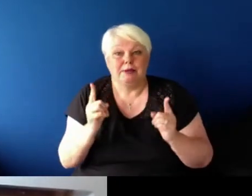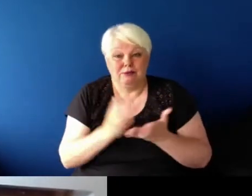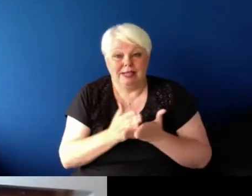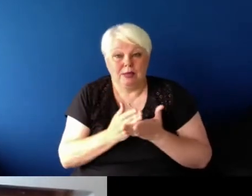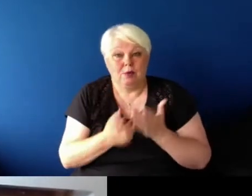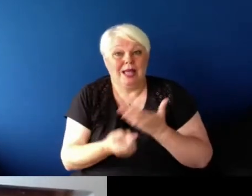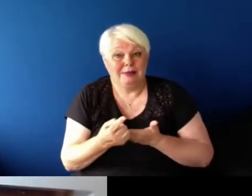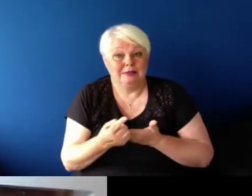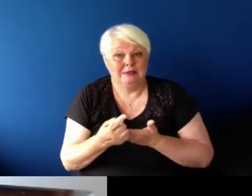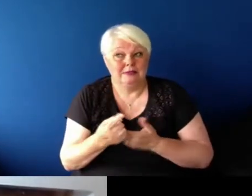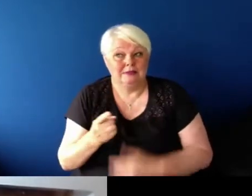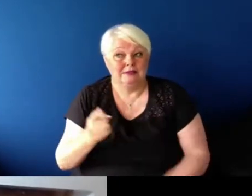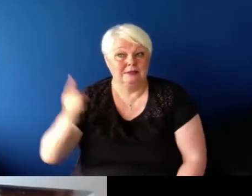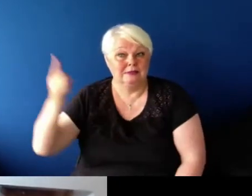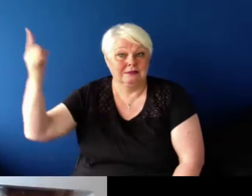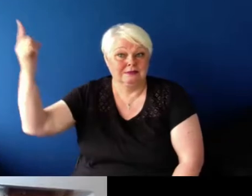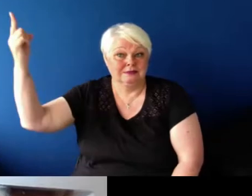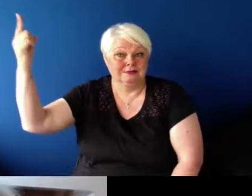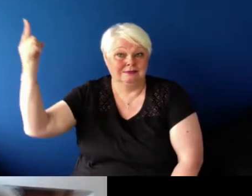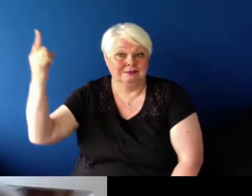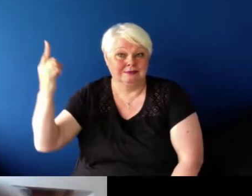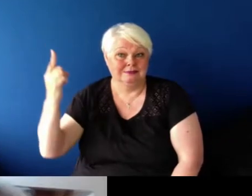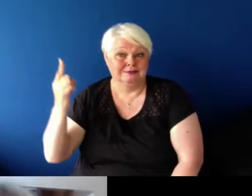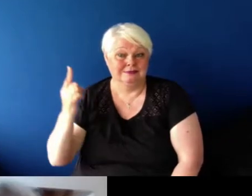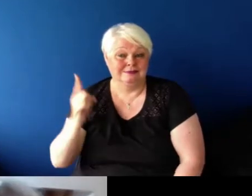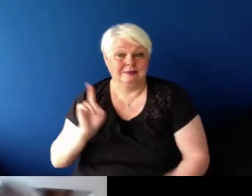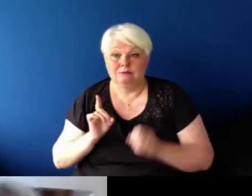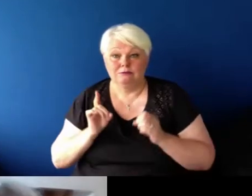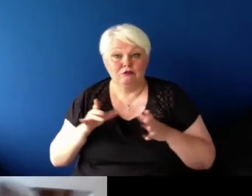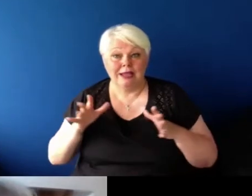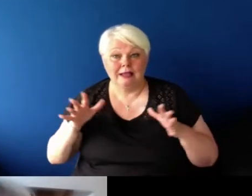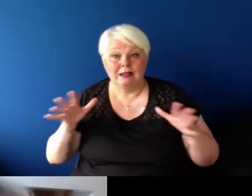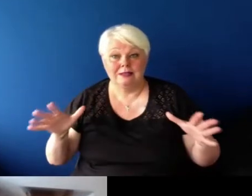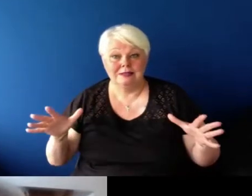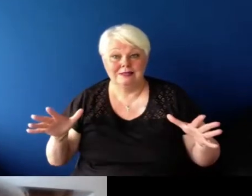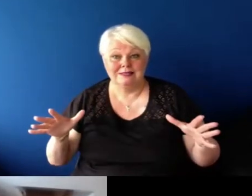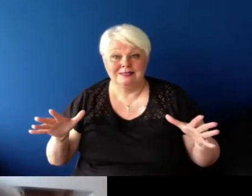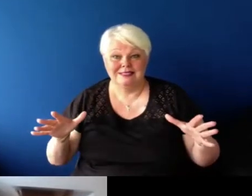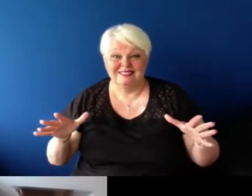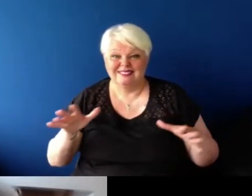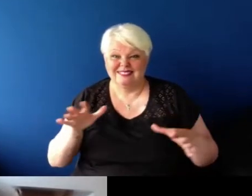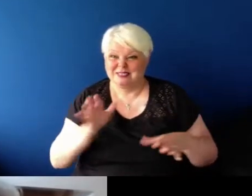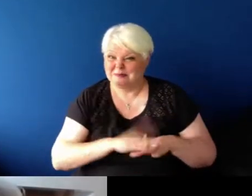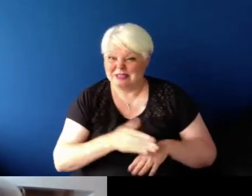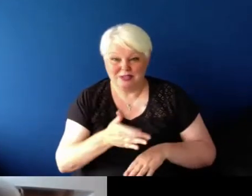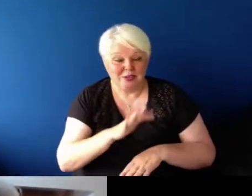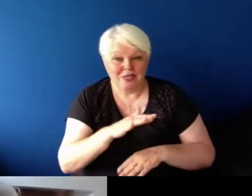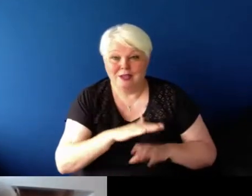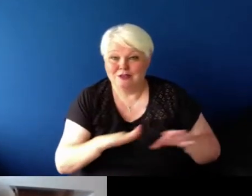happens is nothing short of miraculous, in the sense that it's despite you. It's kind of, oh,